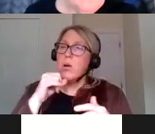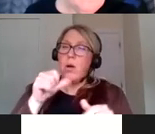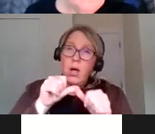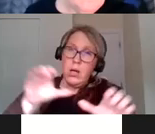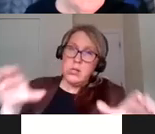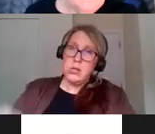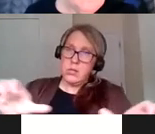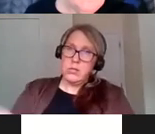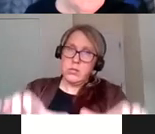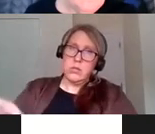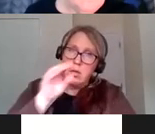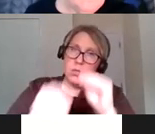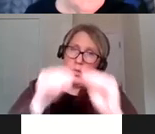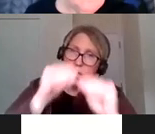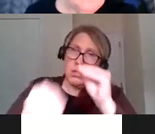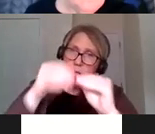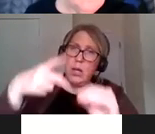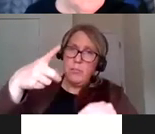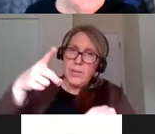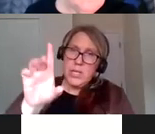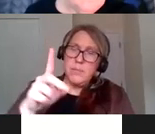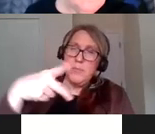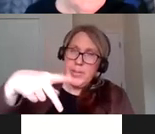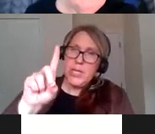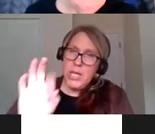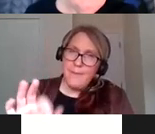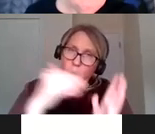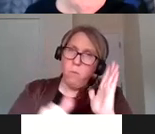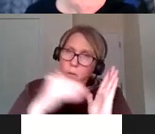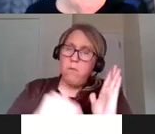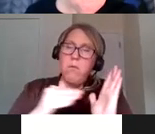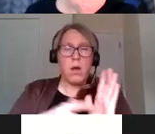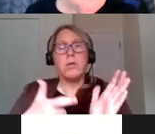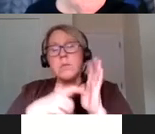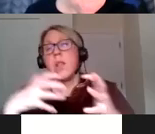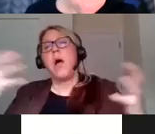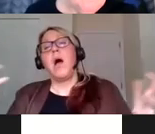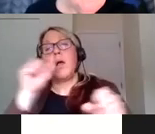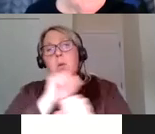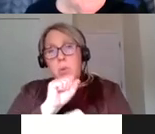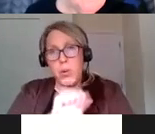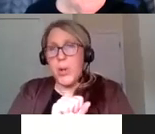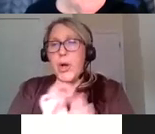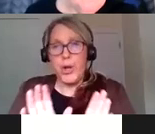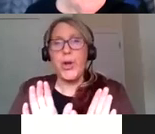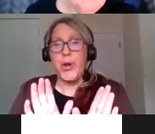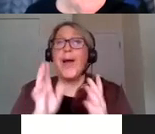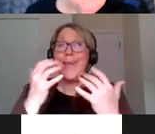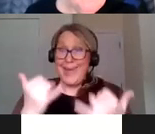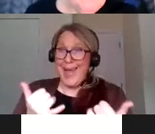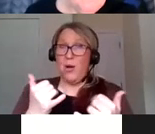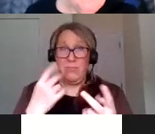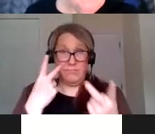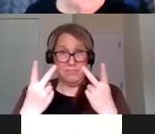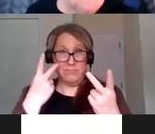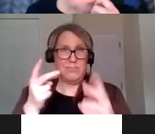to remediate a PDF over and over. It takes a lot of work. And now that you're kind of